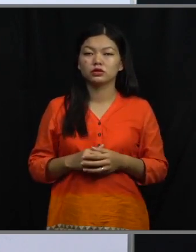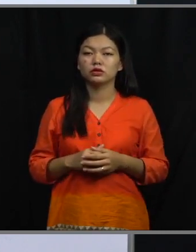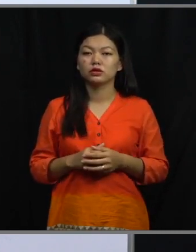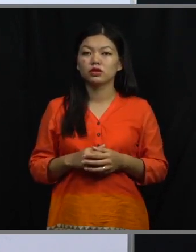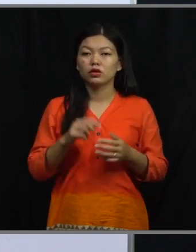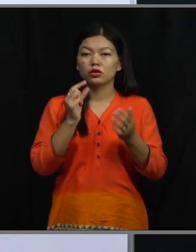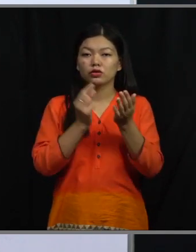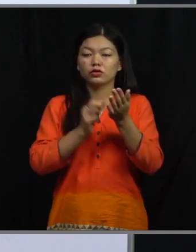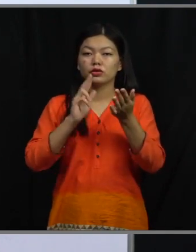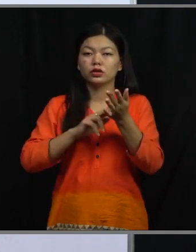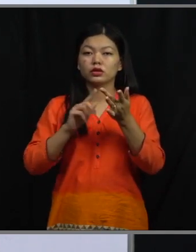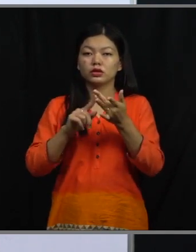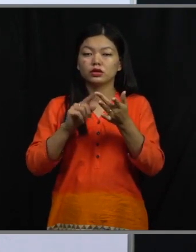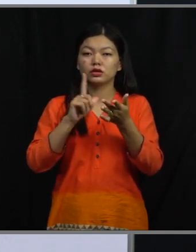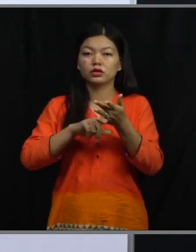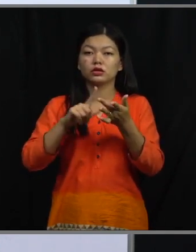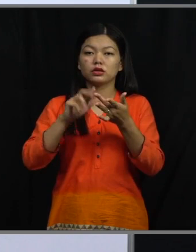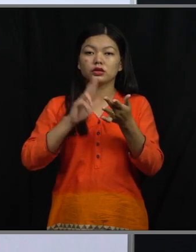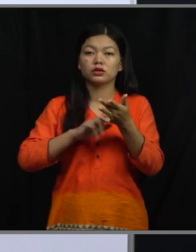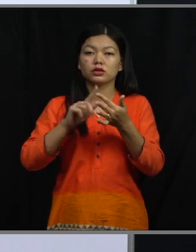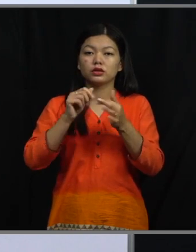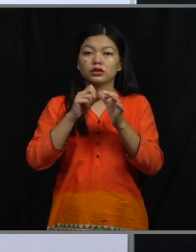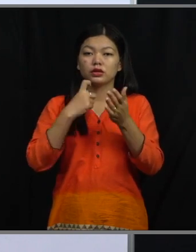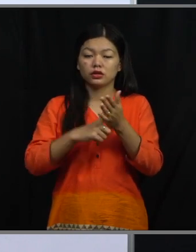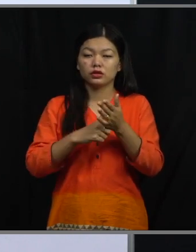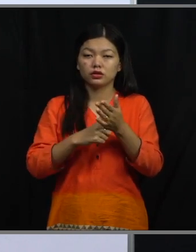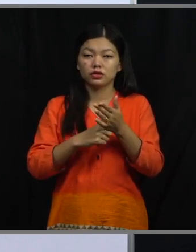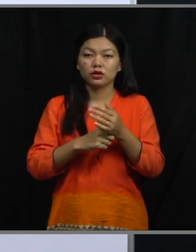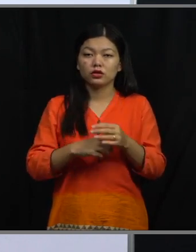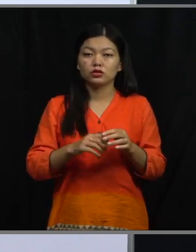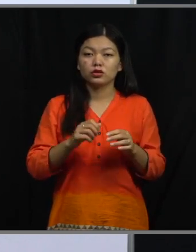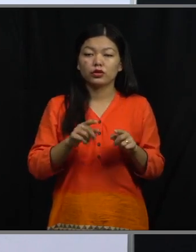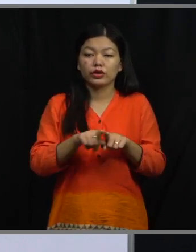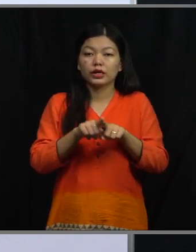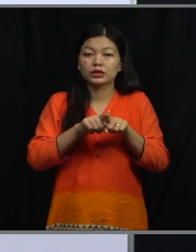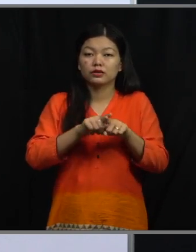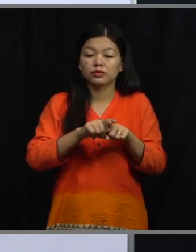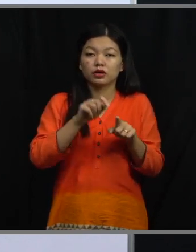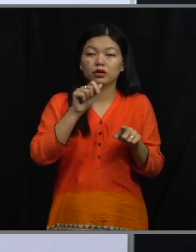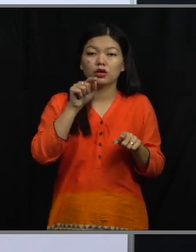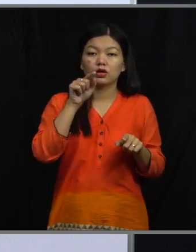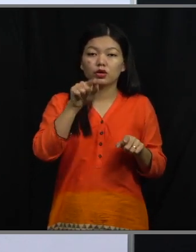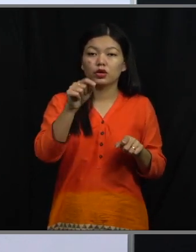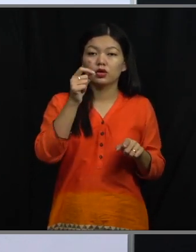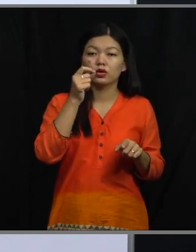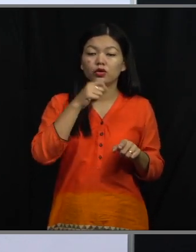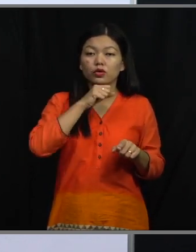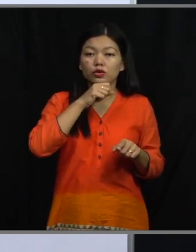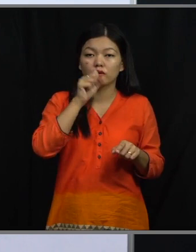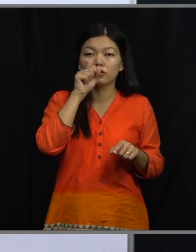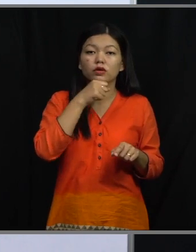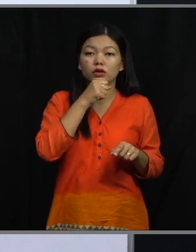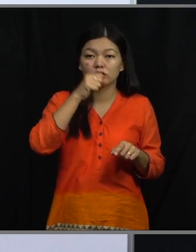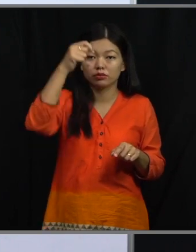unilineal. Unilineal means the descent which has been traced through one line, okay. One line is what it means by unilineal,